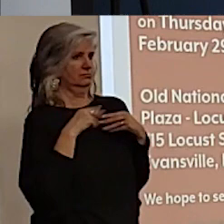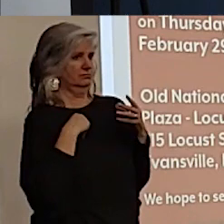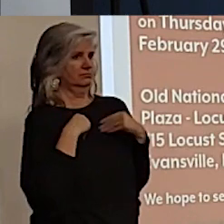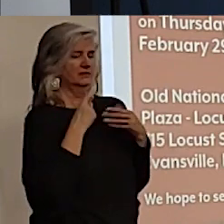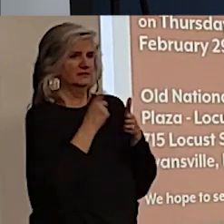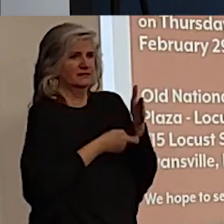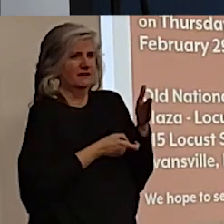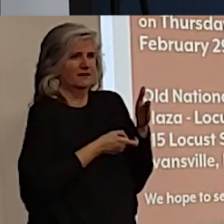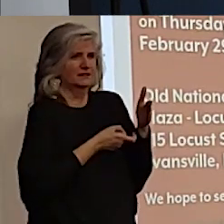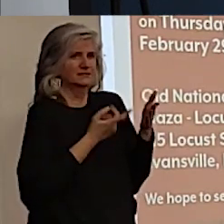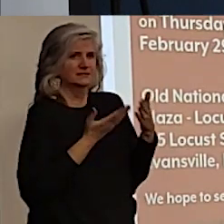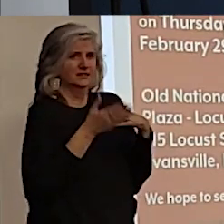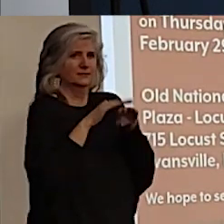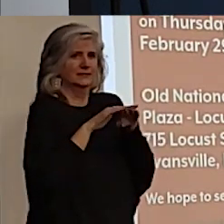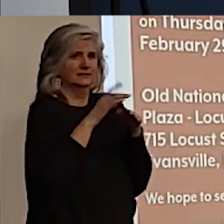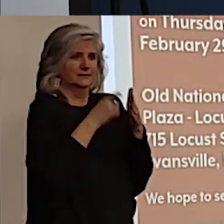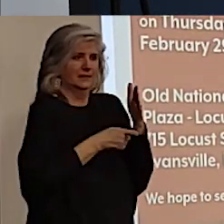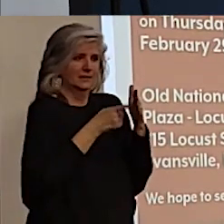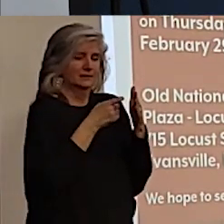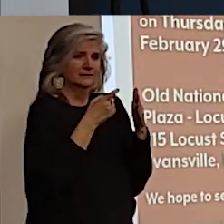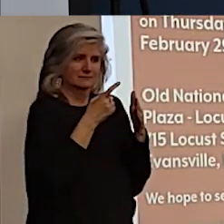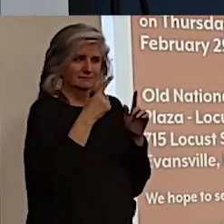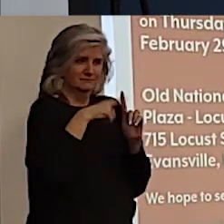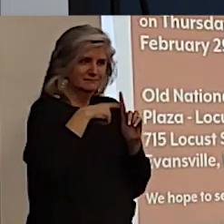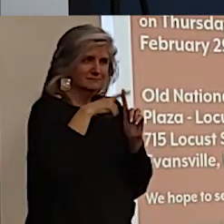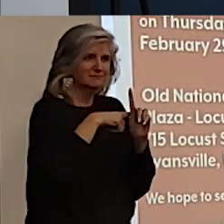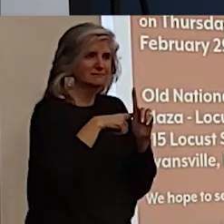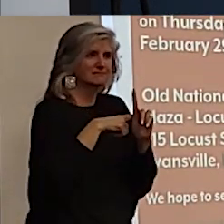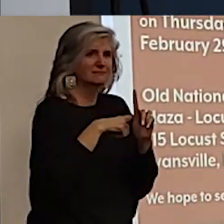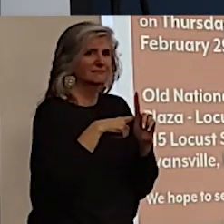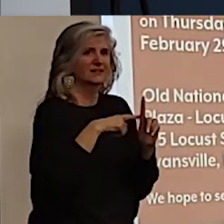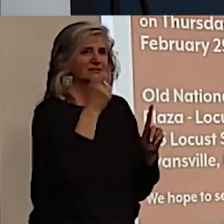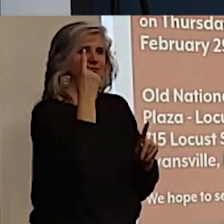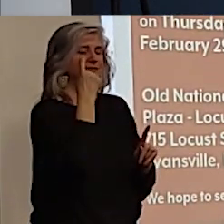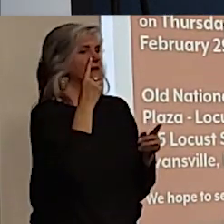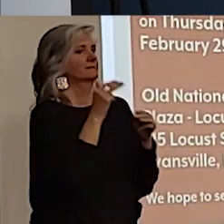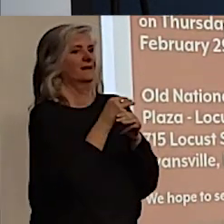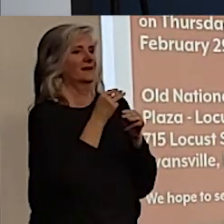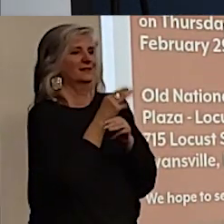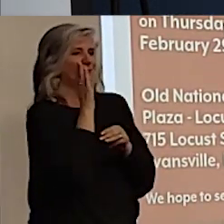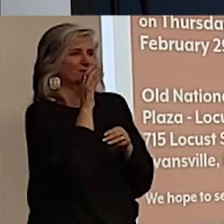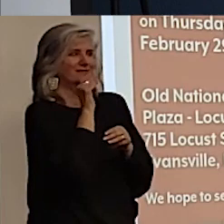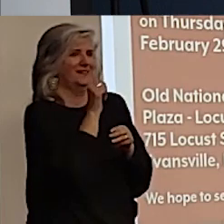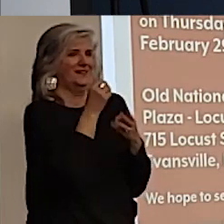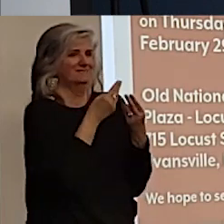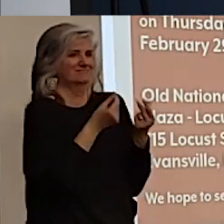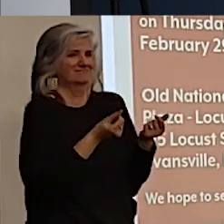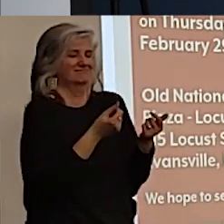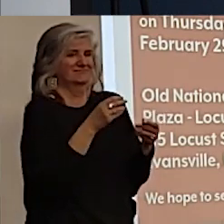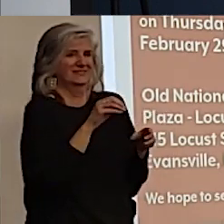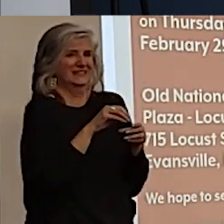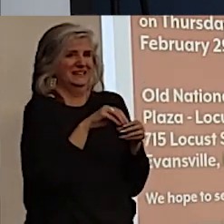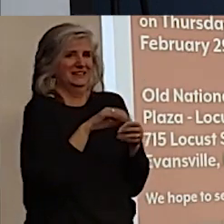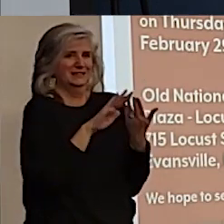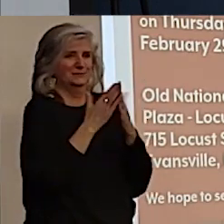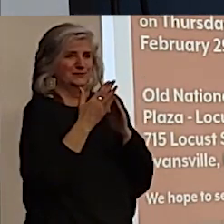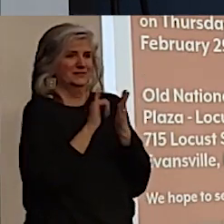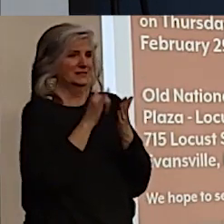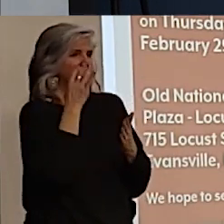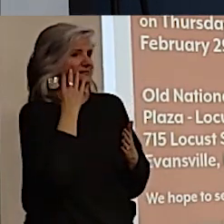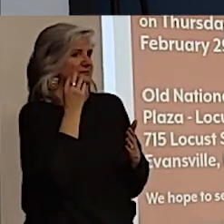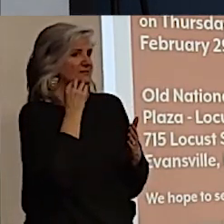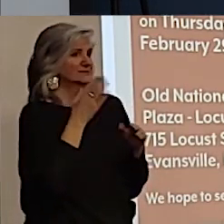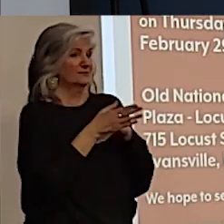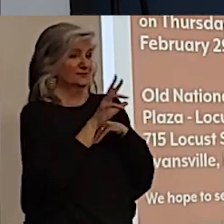cost increase on their monthly bill, understanding how the math just doesn't pencil out in a community that is experiencing